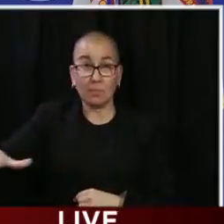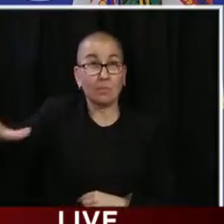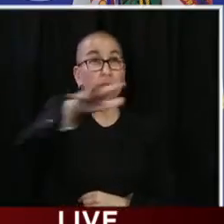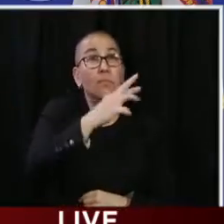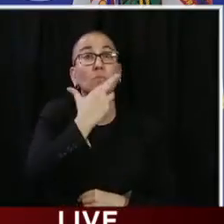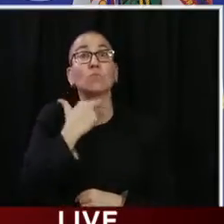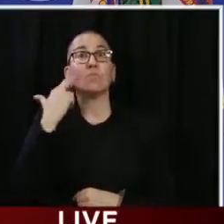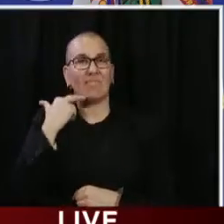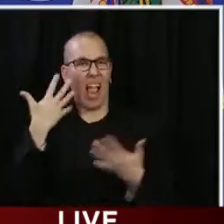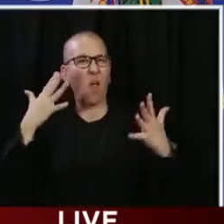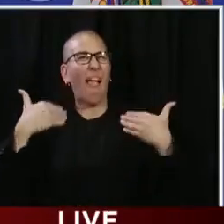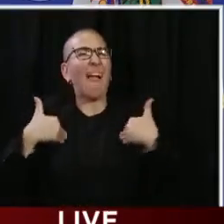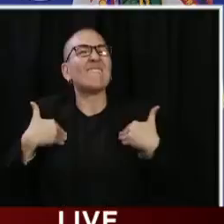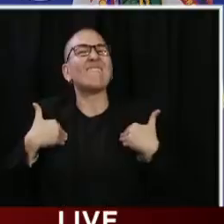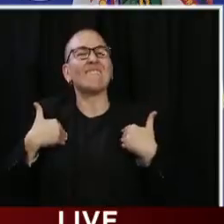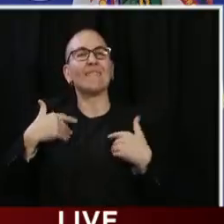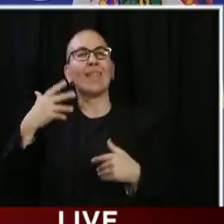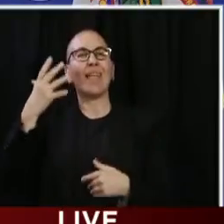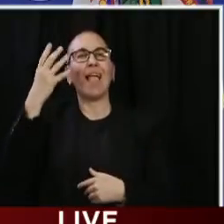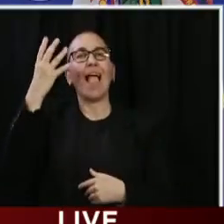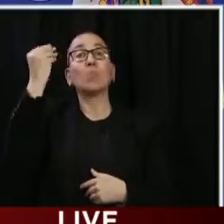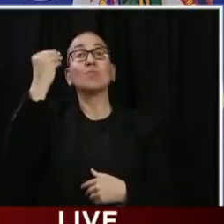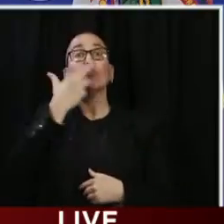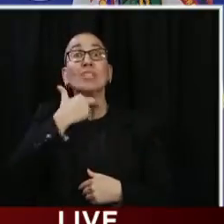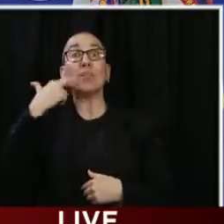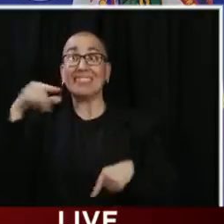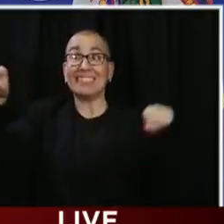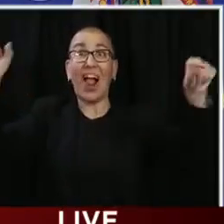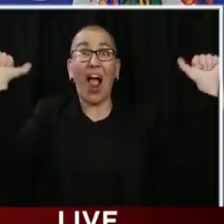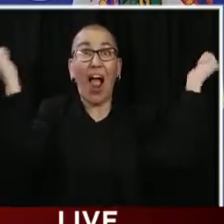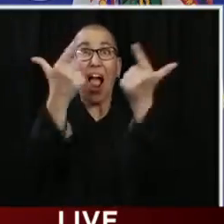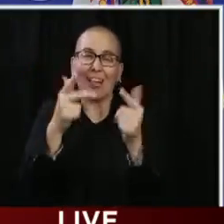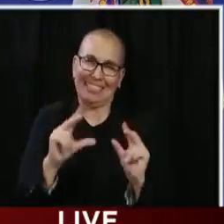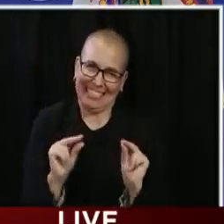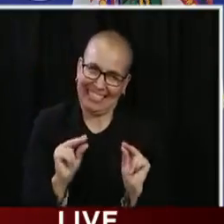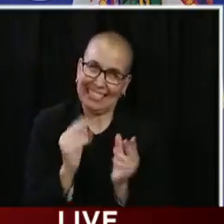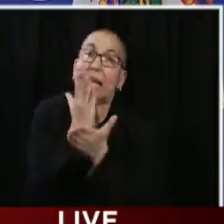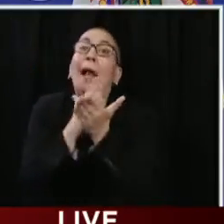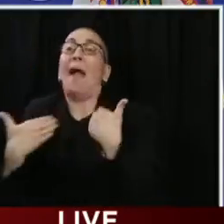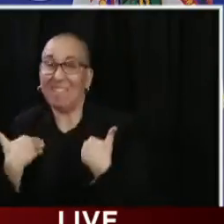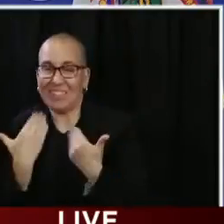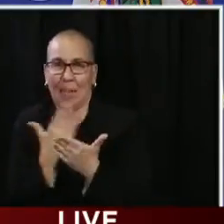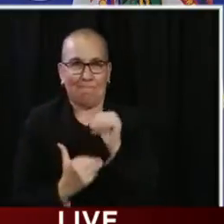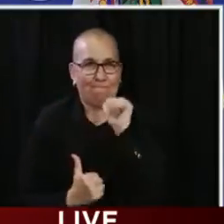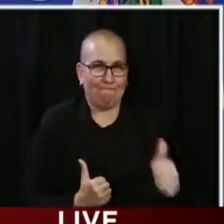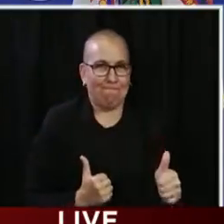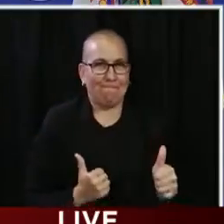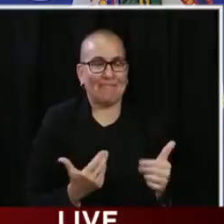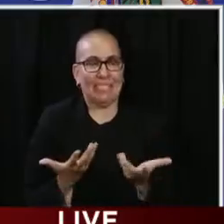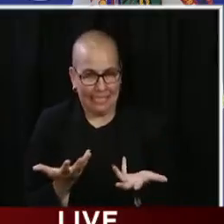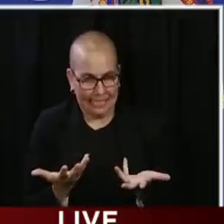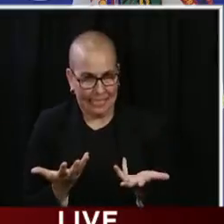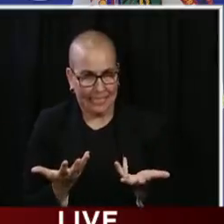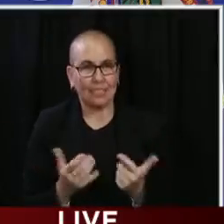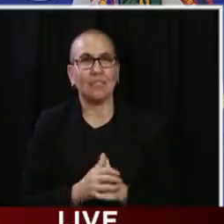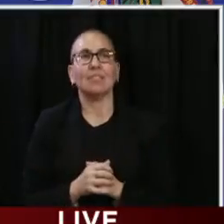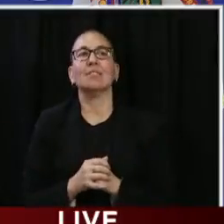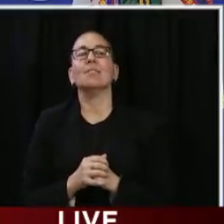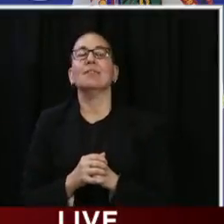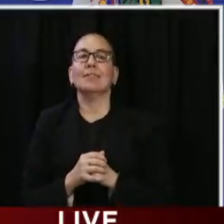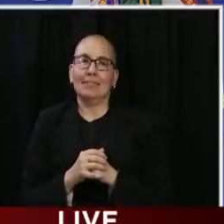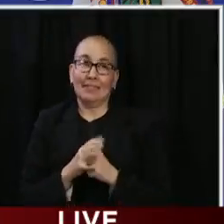kind of interaction. And so we are eager to see municipalities get a little creative here and get a little innovative with restaurants to find ways to make makeshift